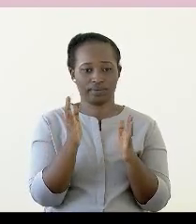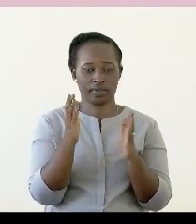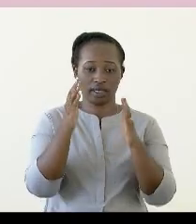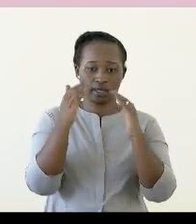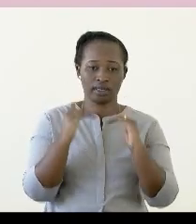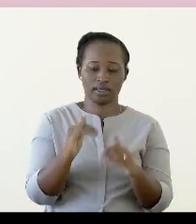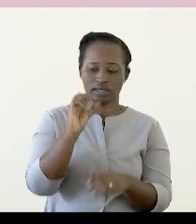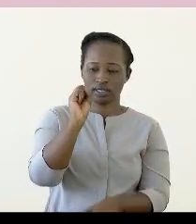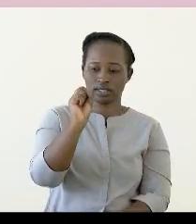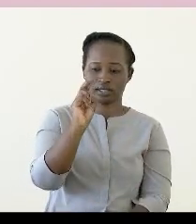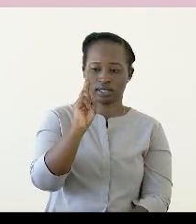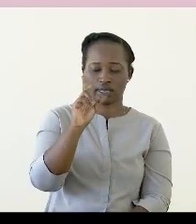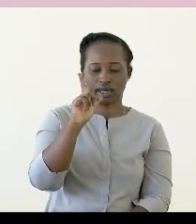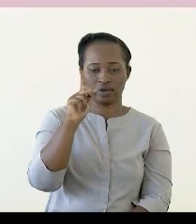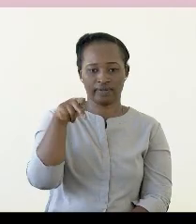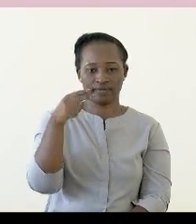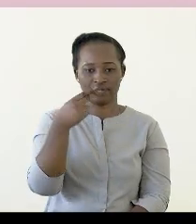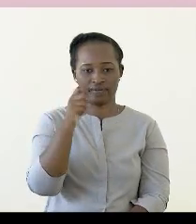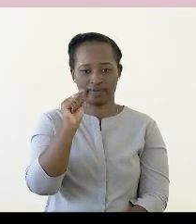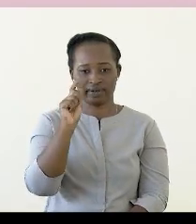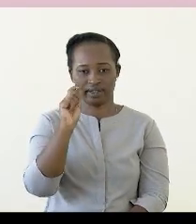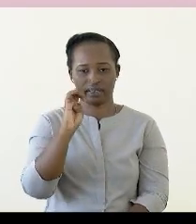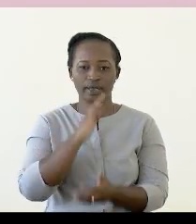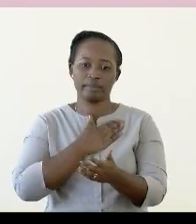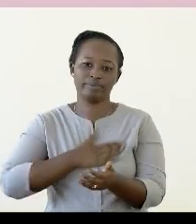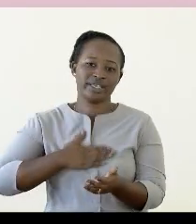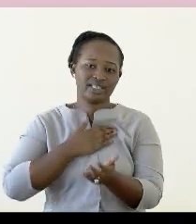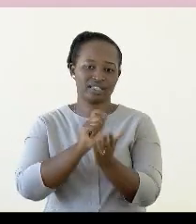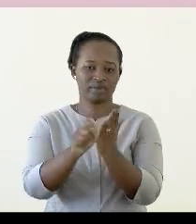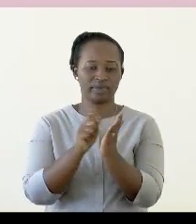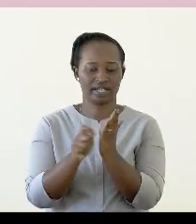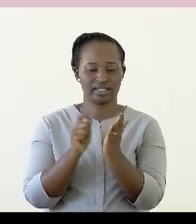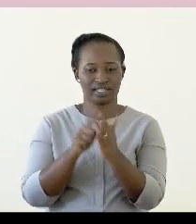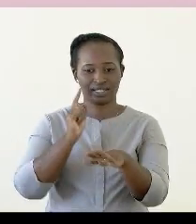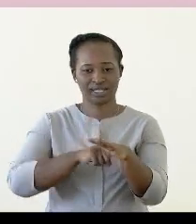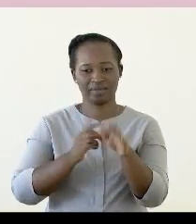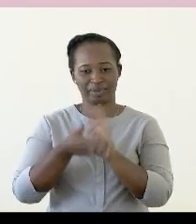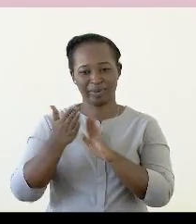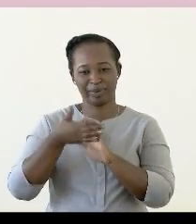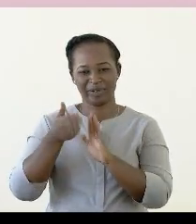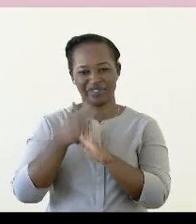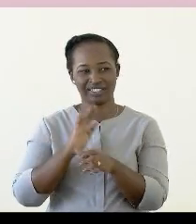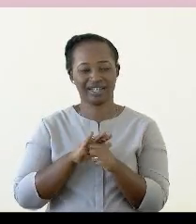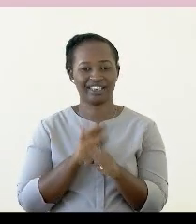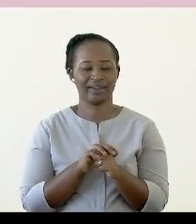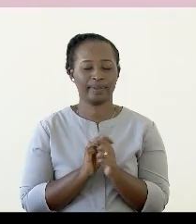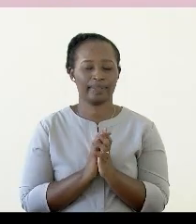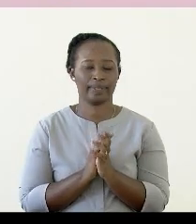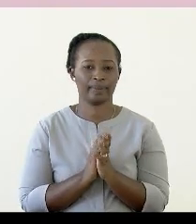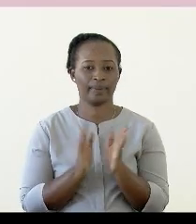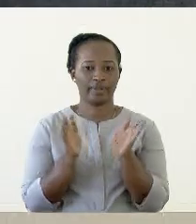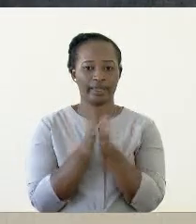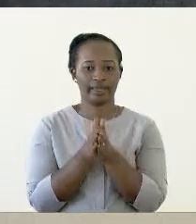So note them down, please. Hurry up. The time is running too fast.